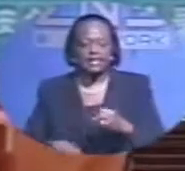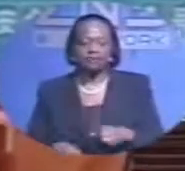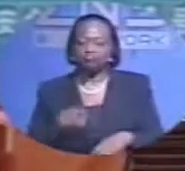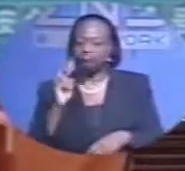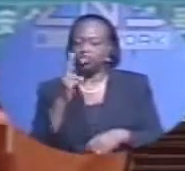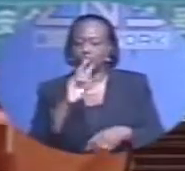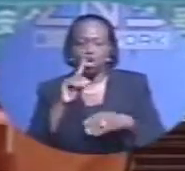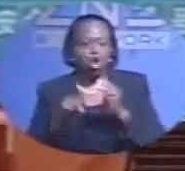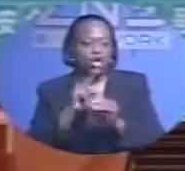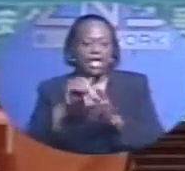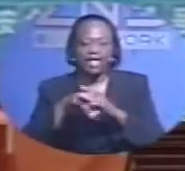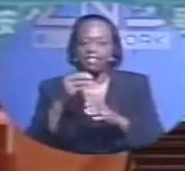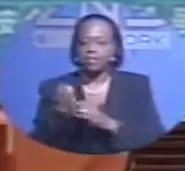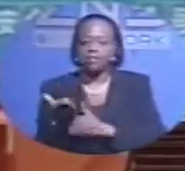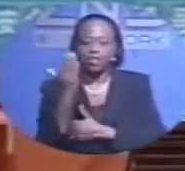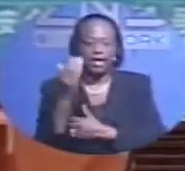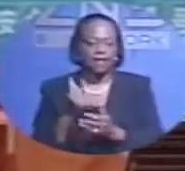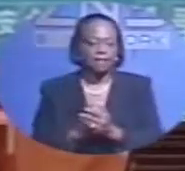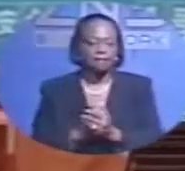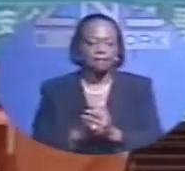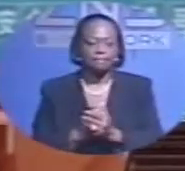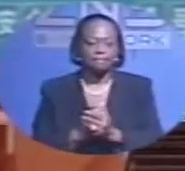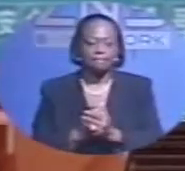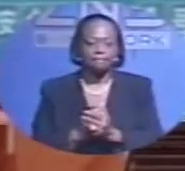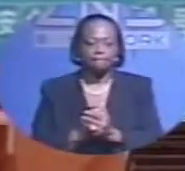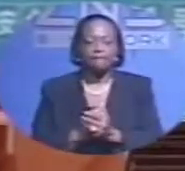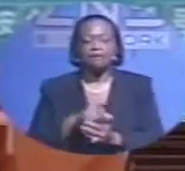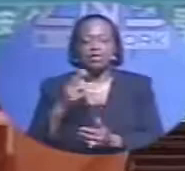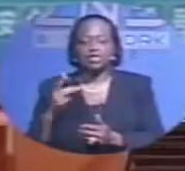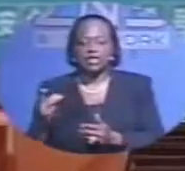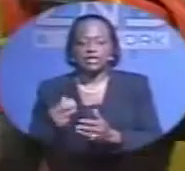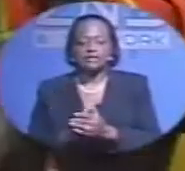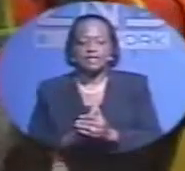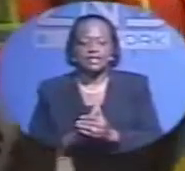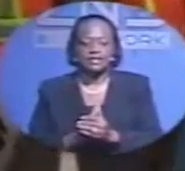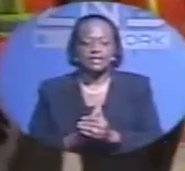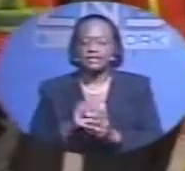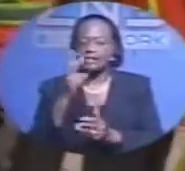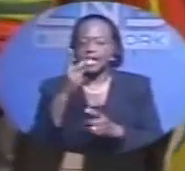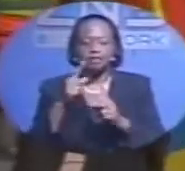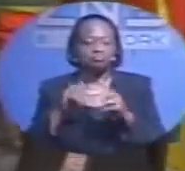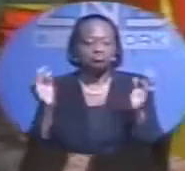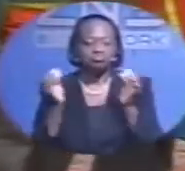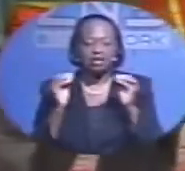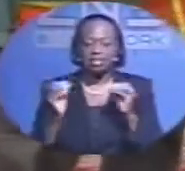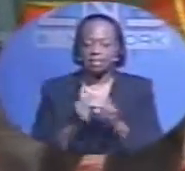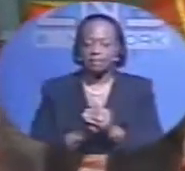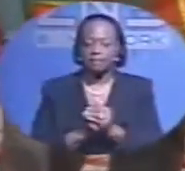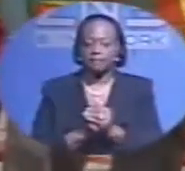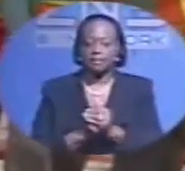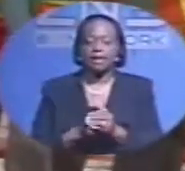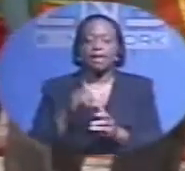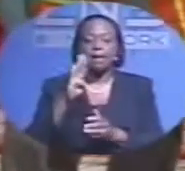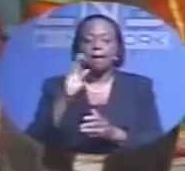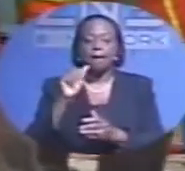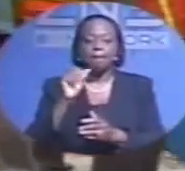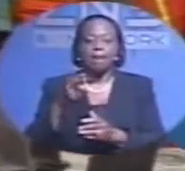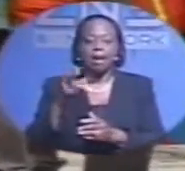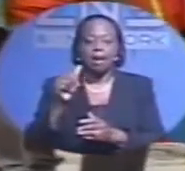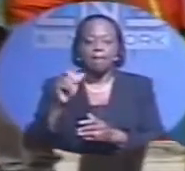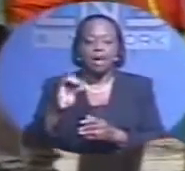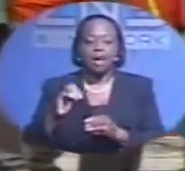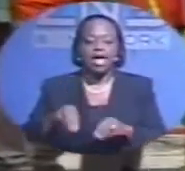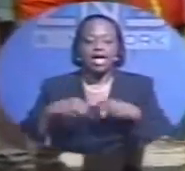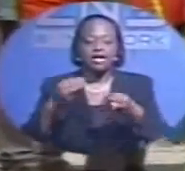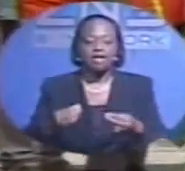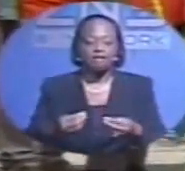They never break down at 3 in the afternoon. And the resourcefulness and the cleverness is second to none. Balmar officials presented Prime Minister Perry Christie with